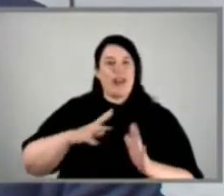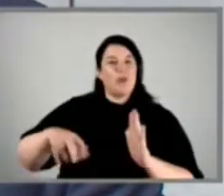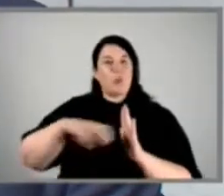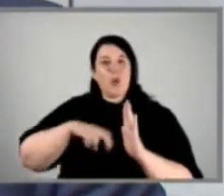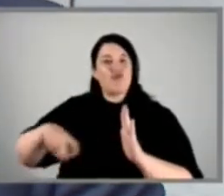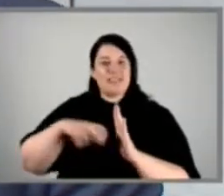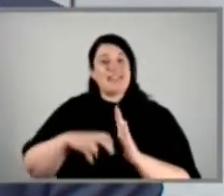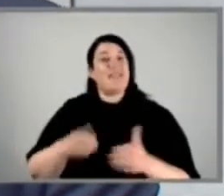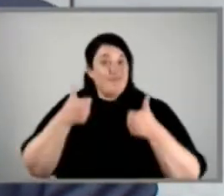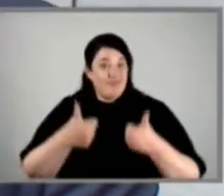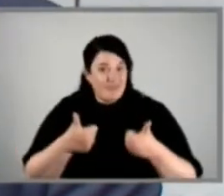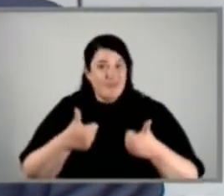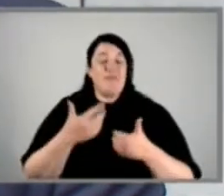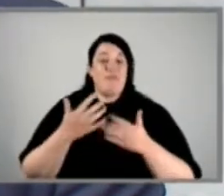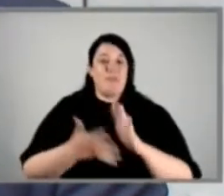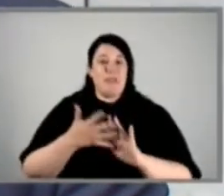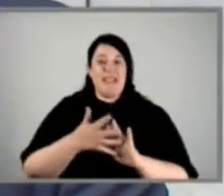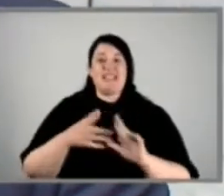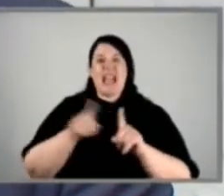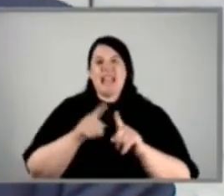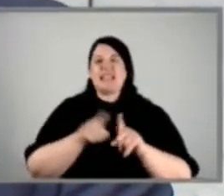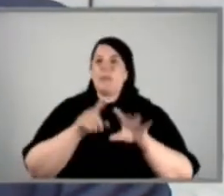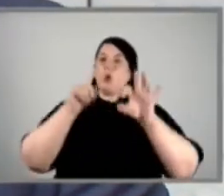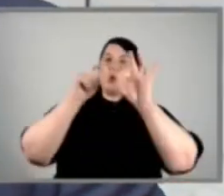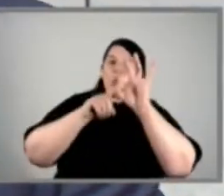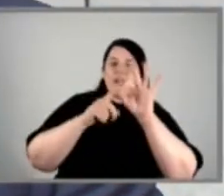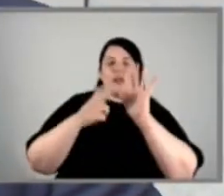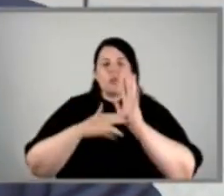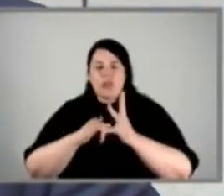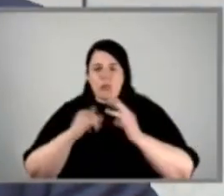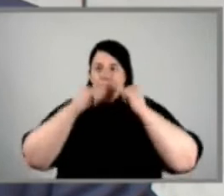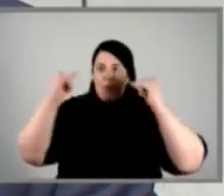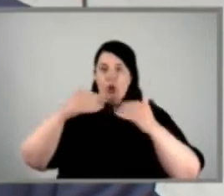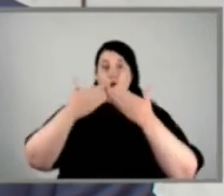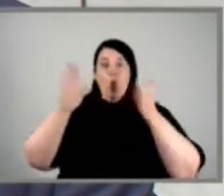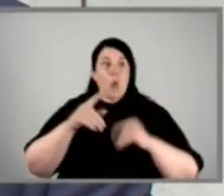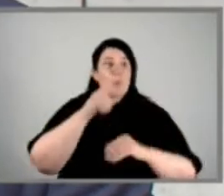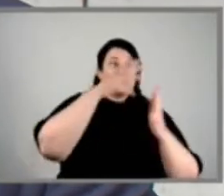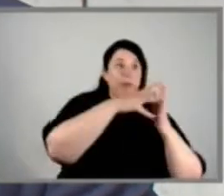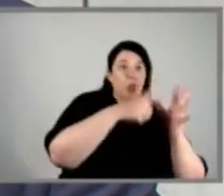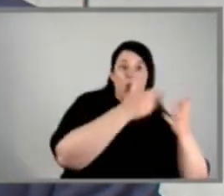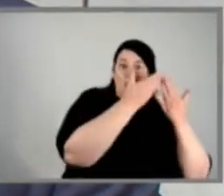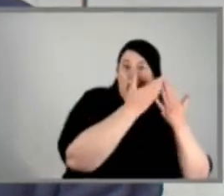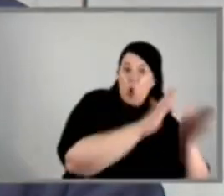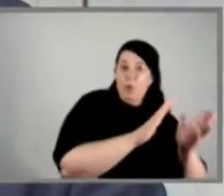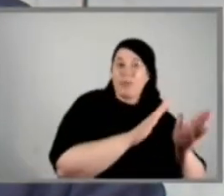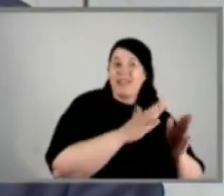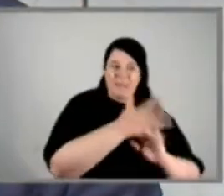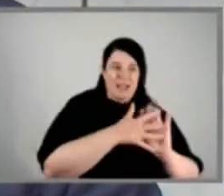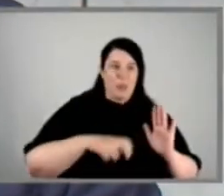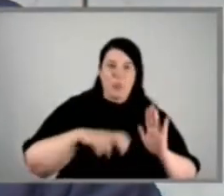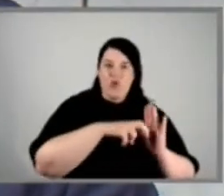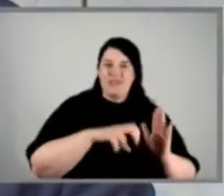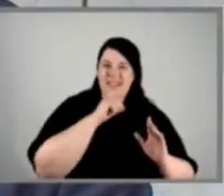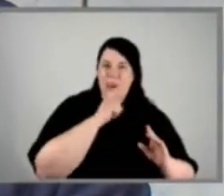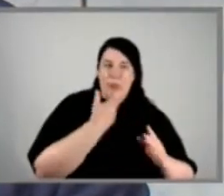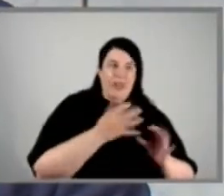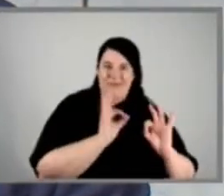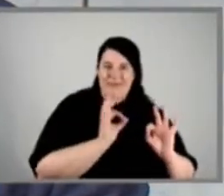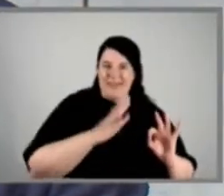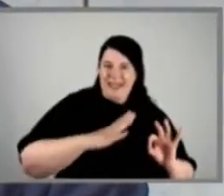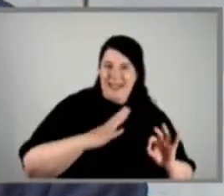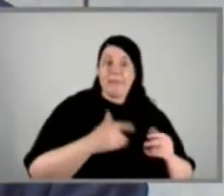as domestic borders go down, then we won't have Australians from each other's states sitting in hotel quarantine, and that will enable more Australians